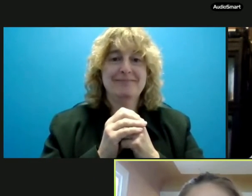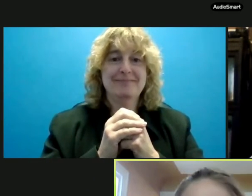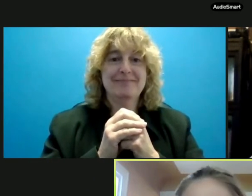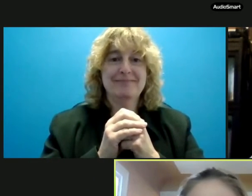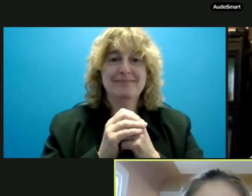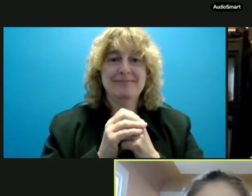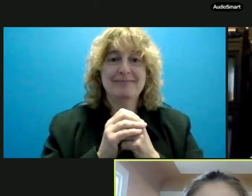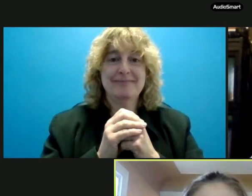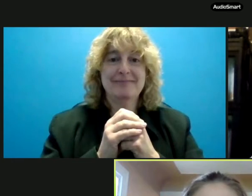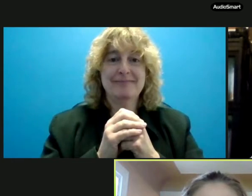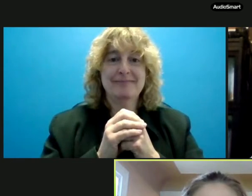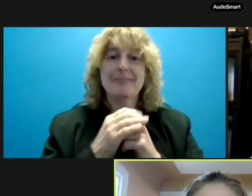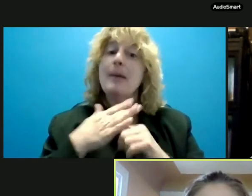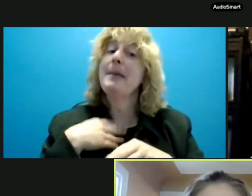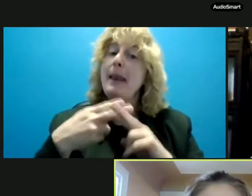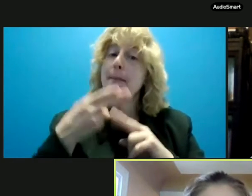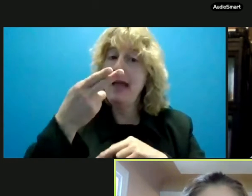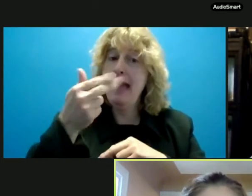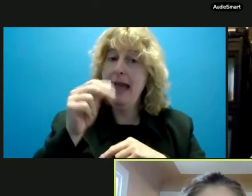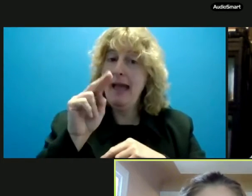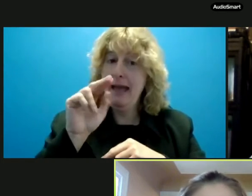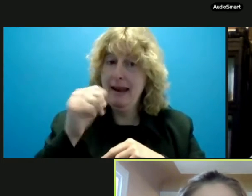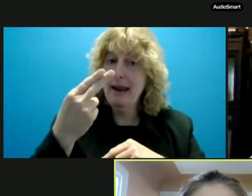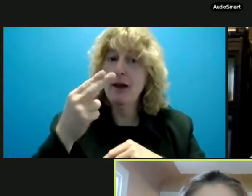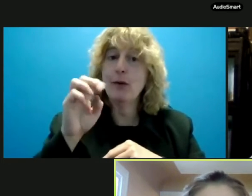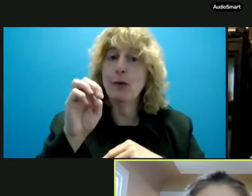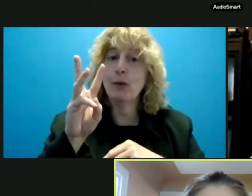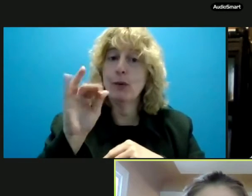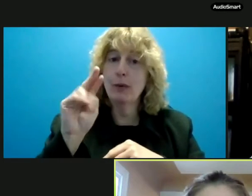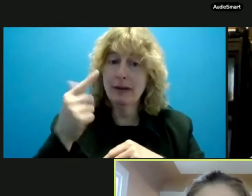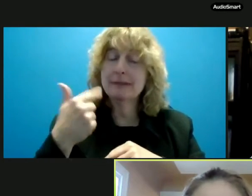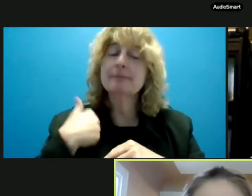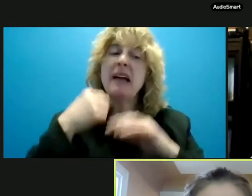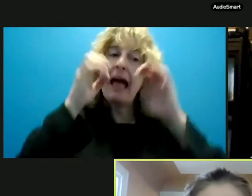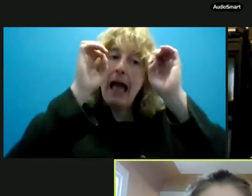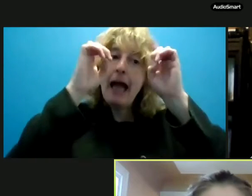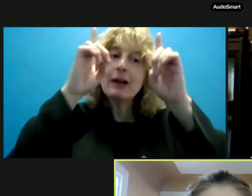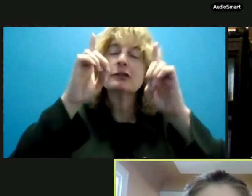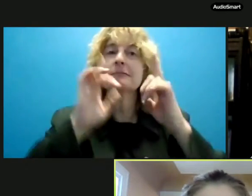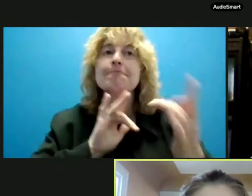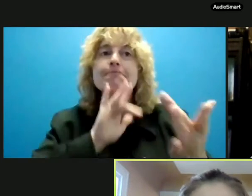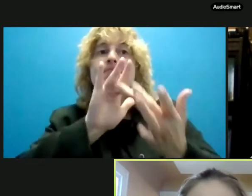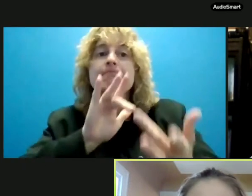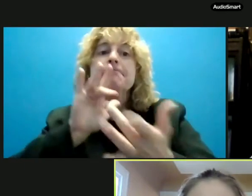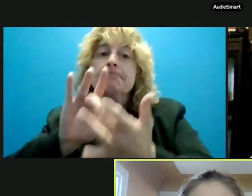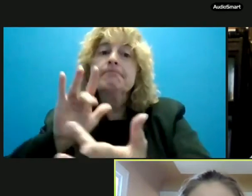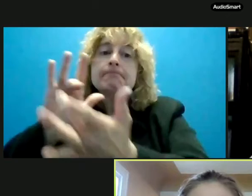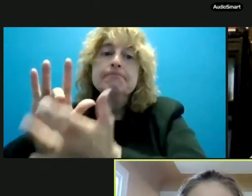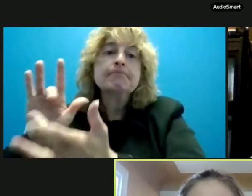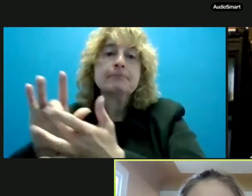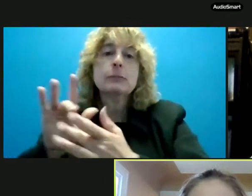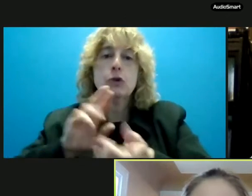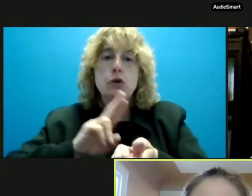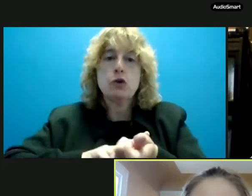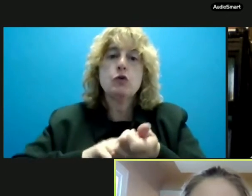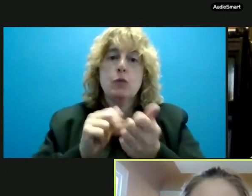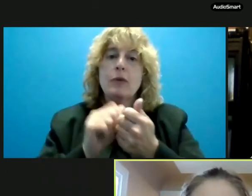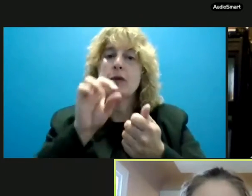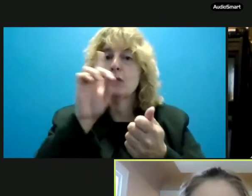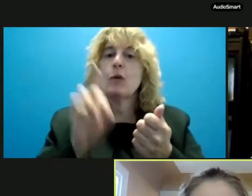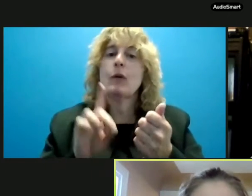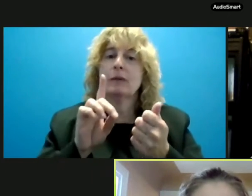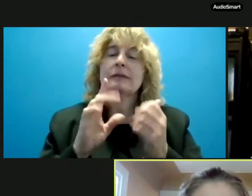So my name is Hannah Ewing. I'm one of the Education and Outreach Nurses with the City of Detroit Health Department. And we're going to do our